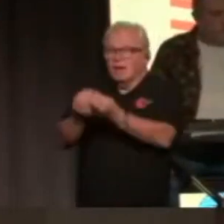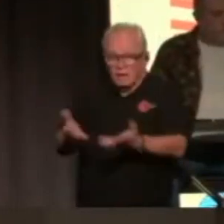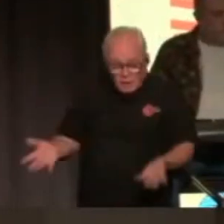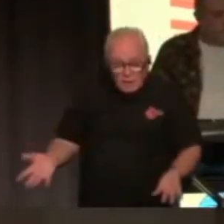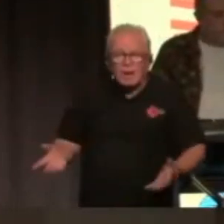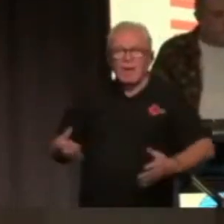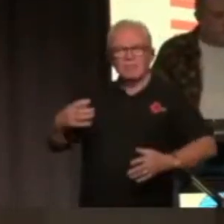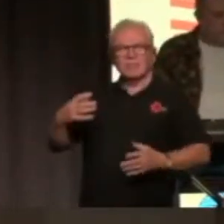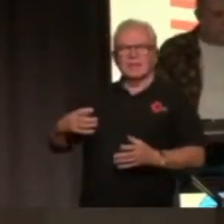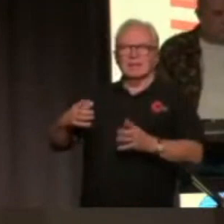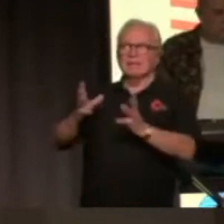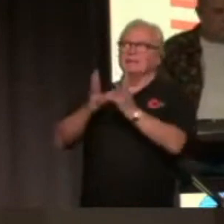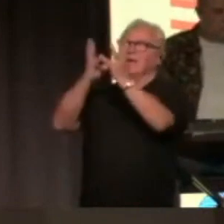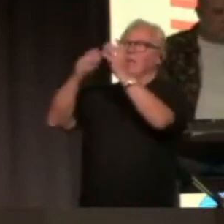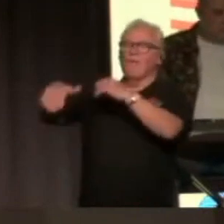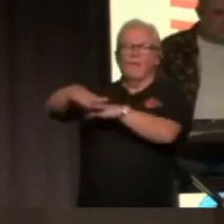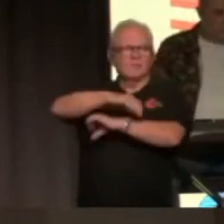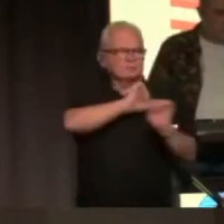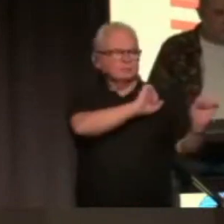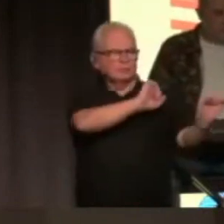He's the King over your situation.